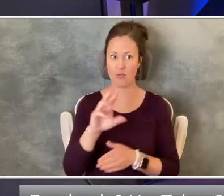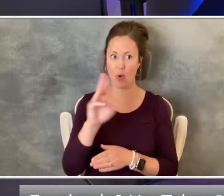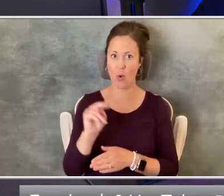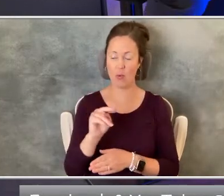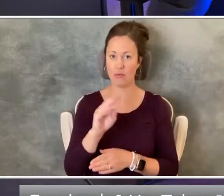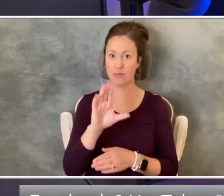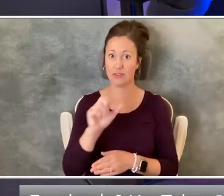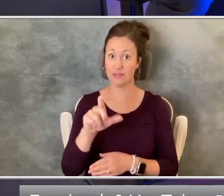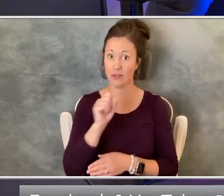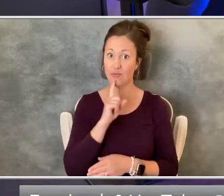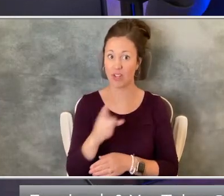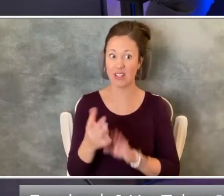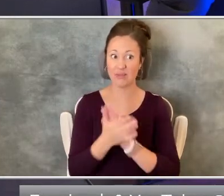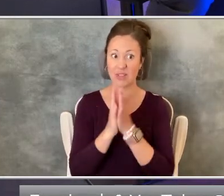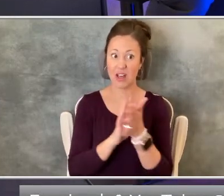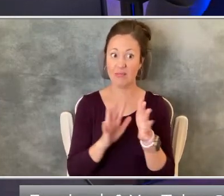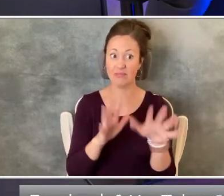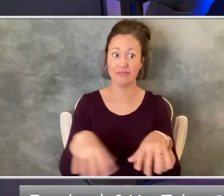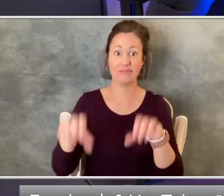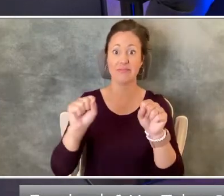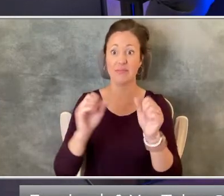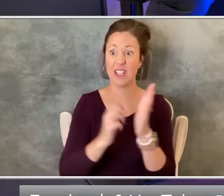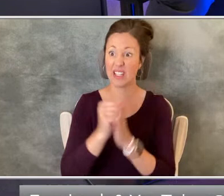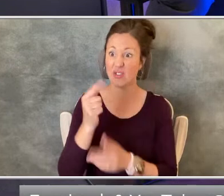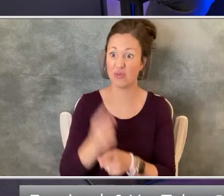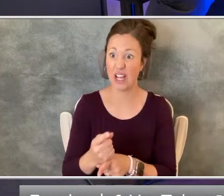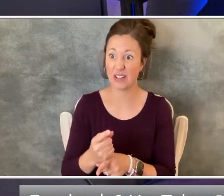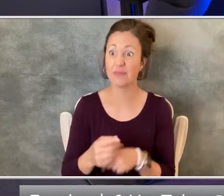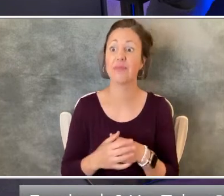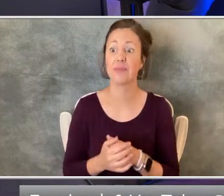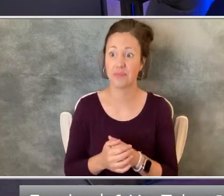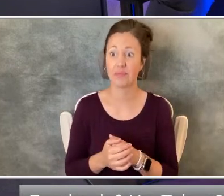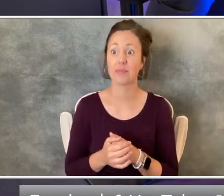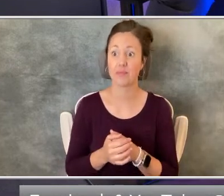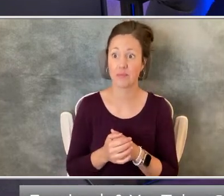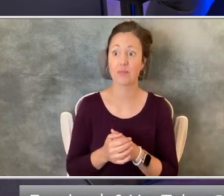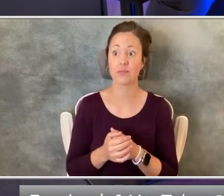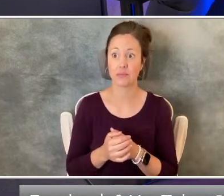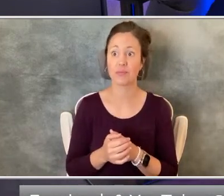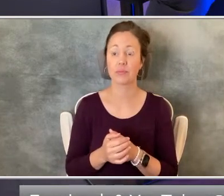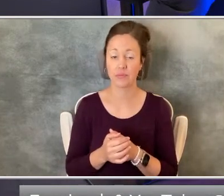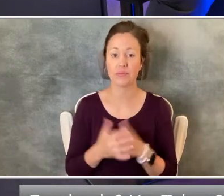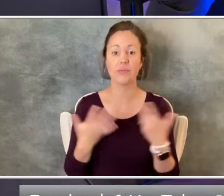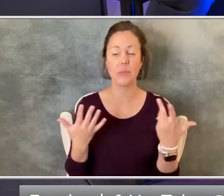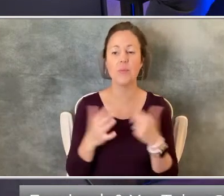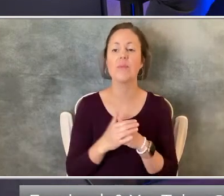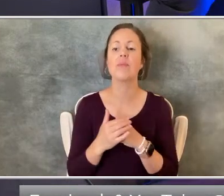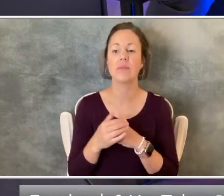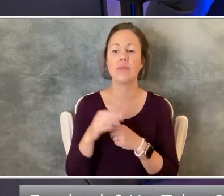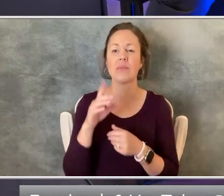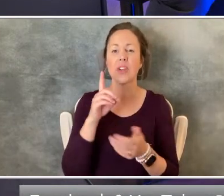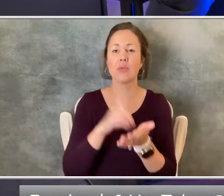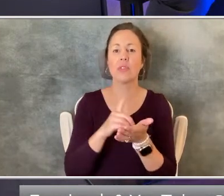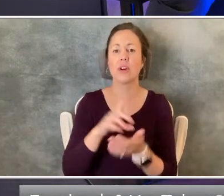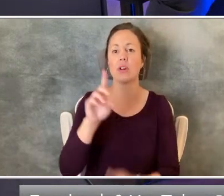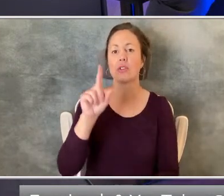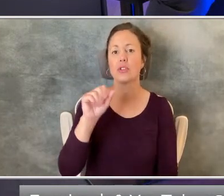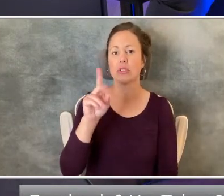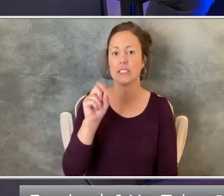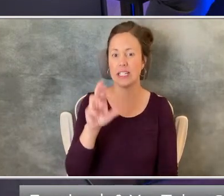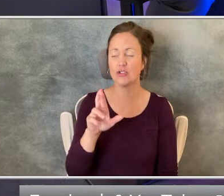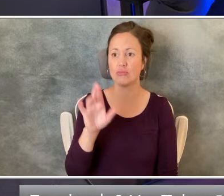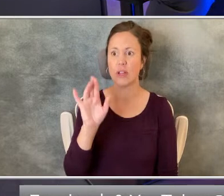That's correct. That are brewing in the body. That's exactly right. Dr. Danter, the health system is one of only a few programs in the whole nation that